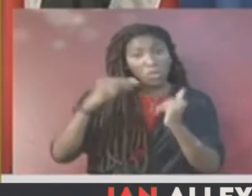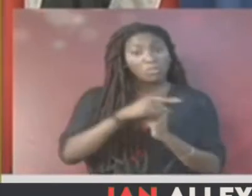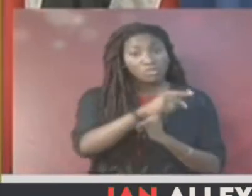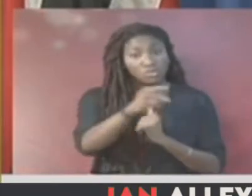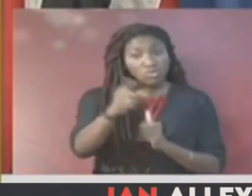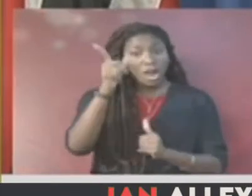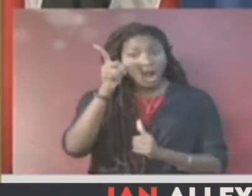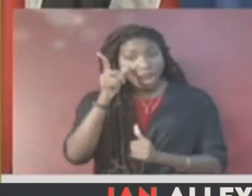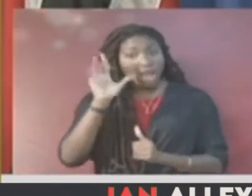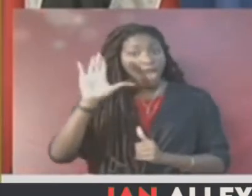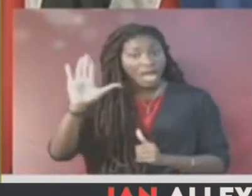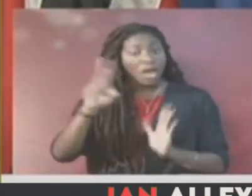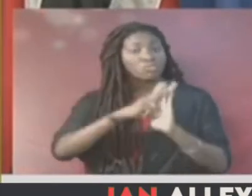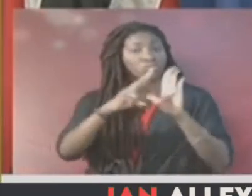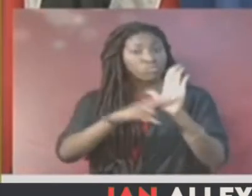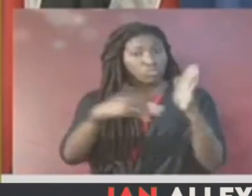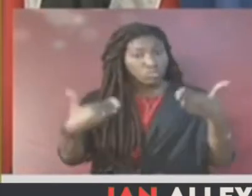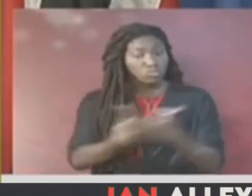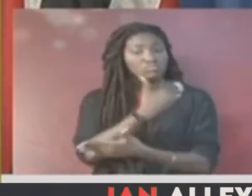answer.